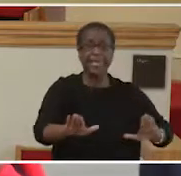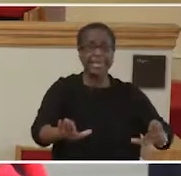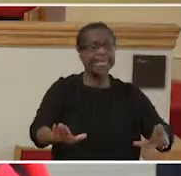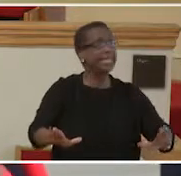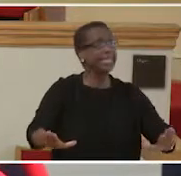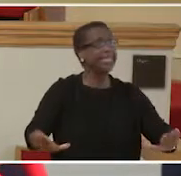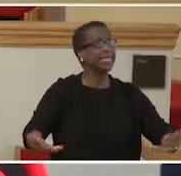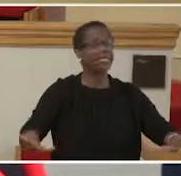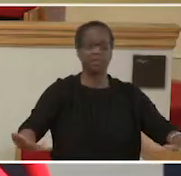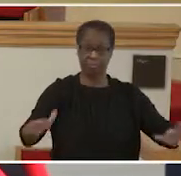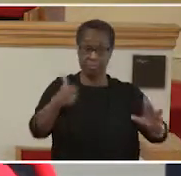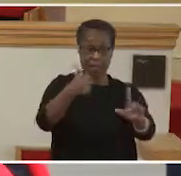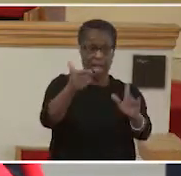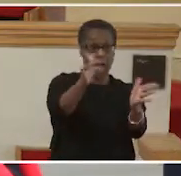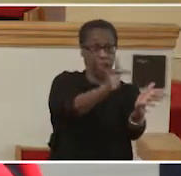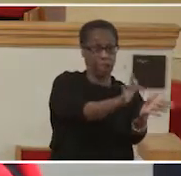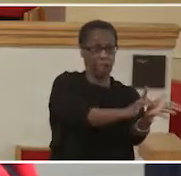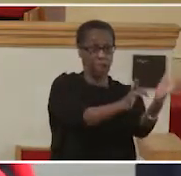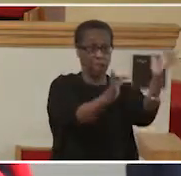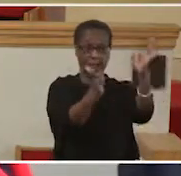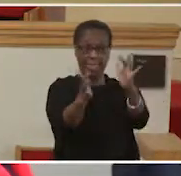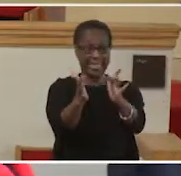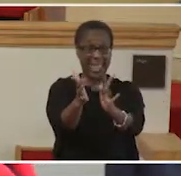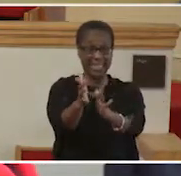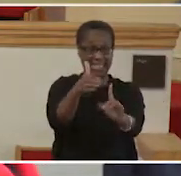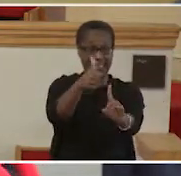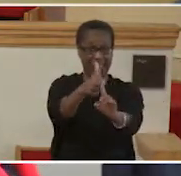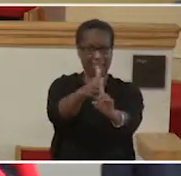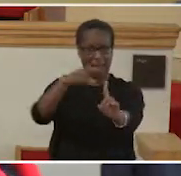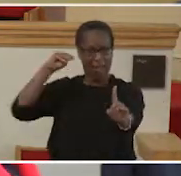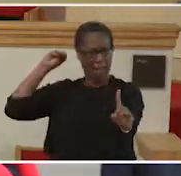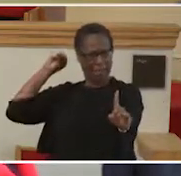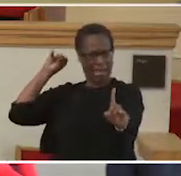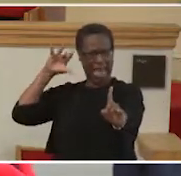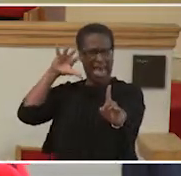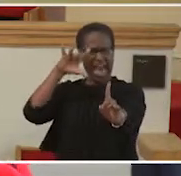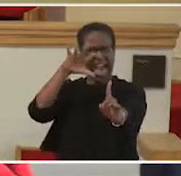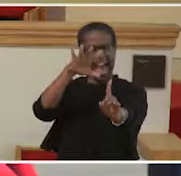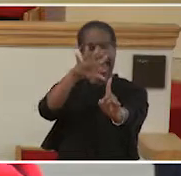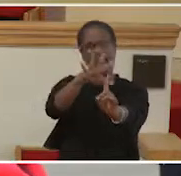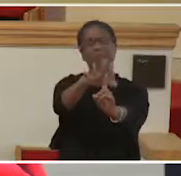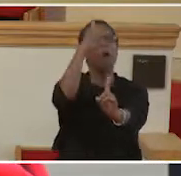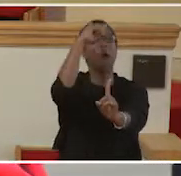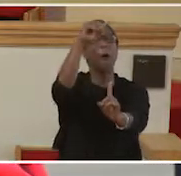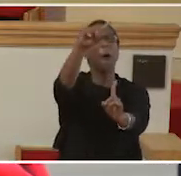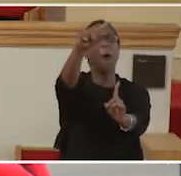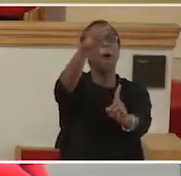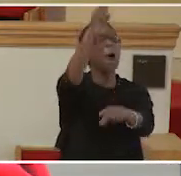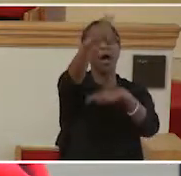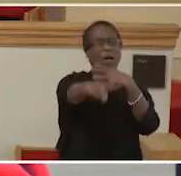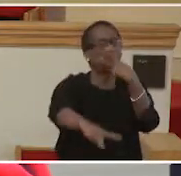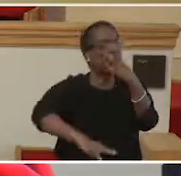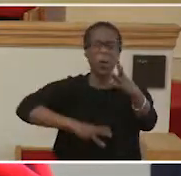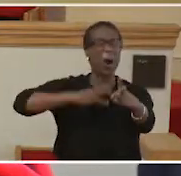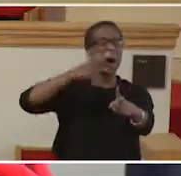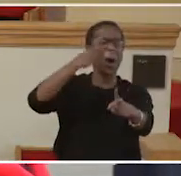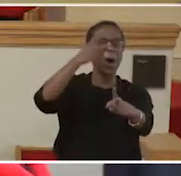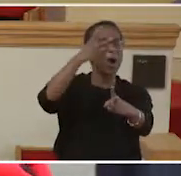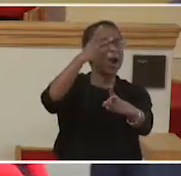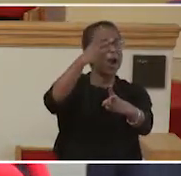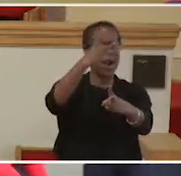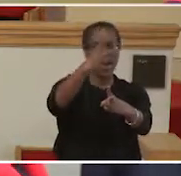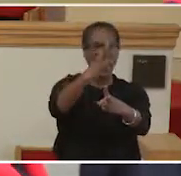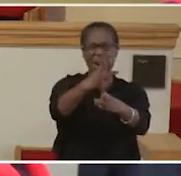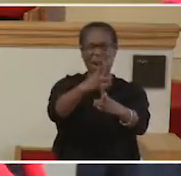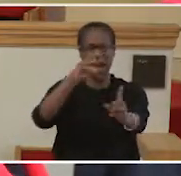a feast. Oh, Jesus, the light of the world.